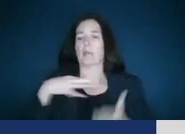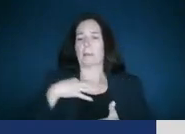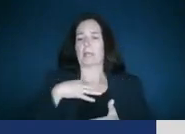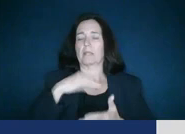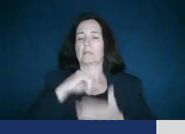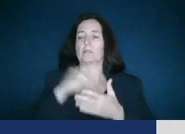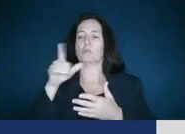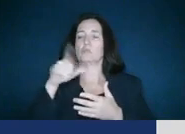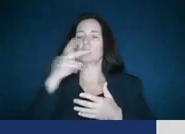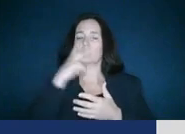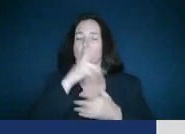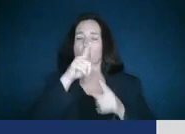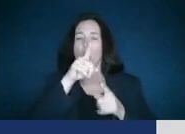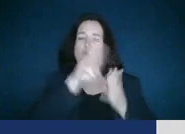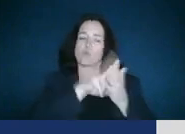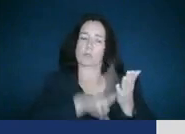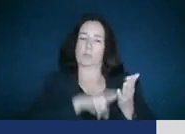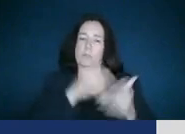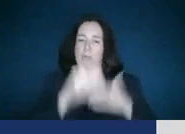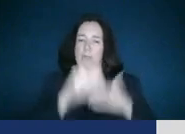see during this registration process.